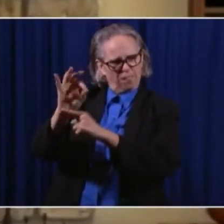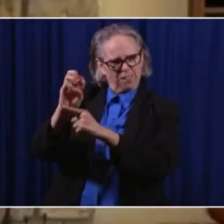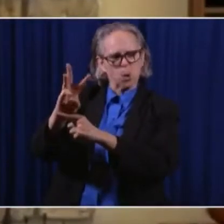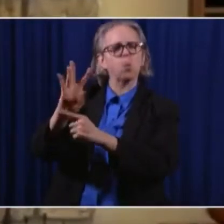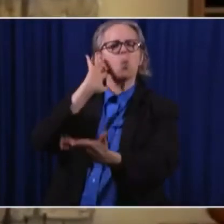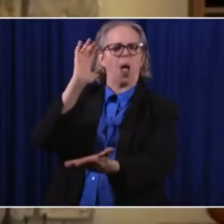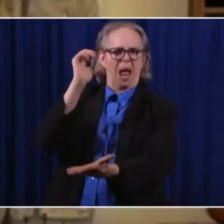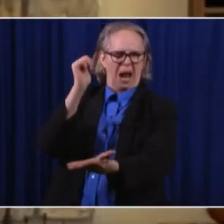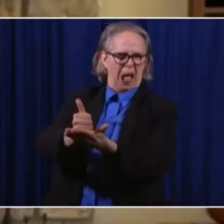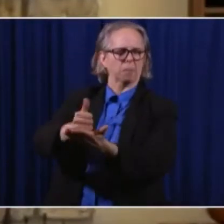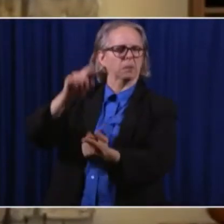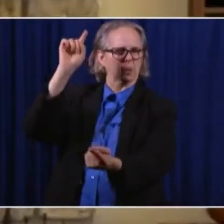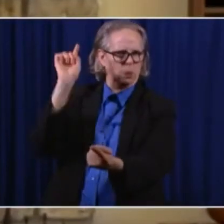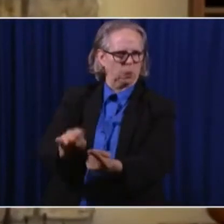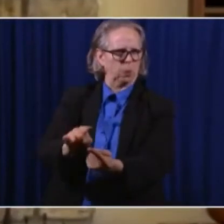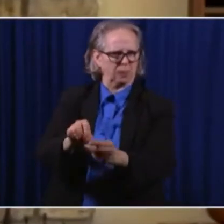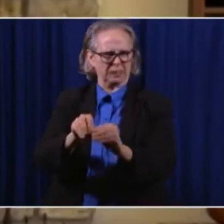to try it.